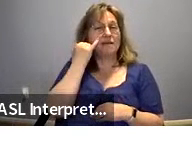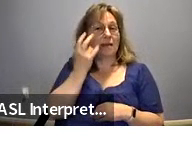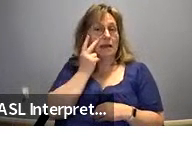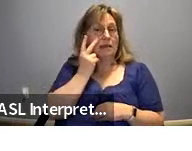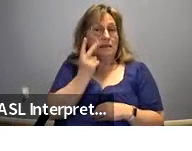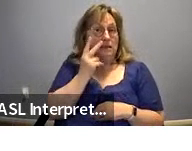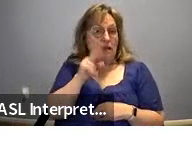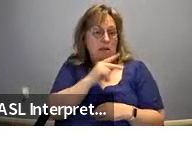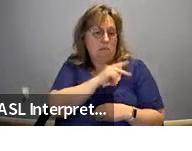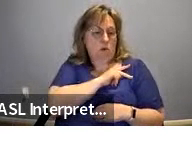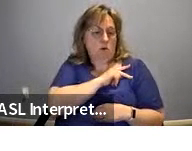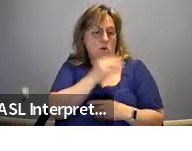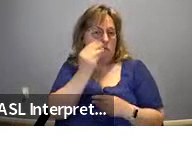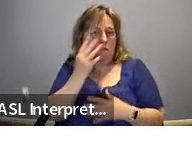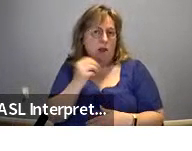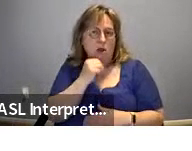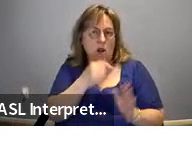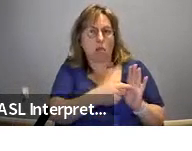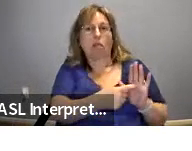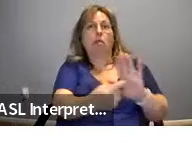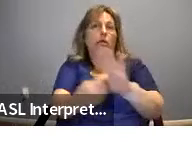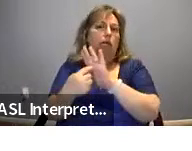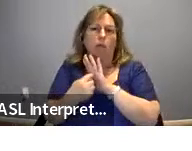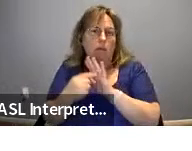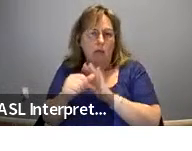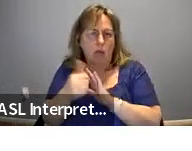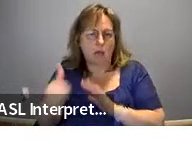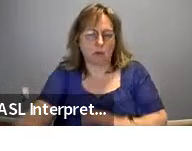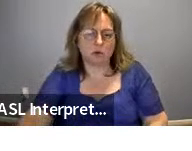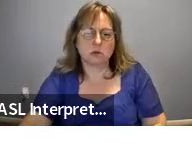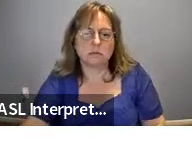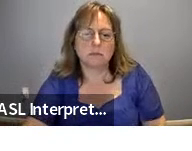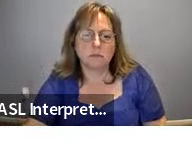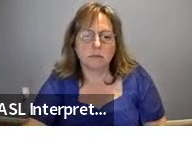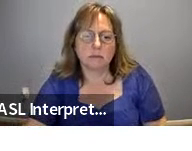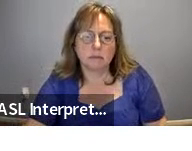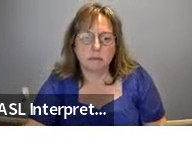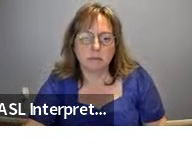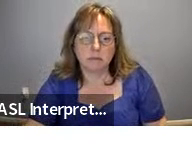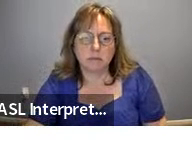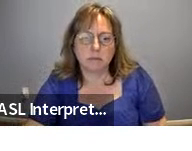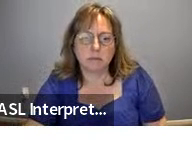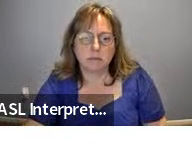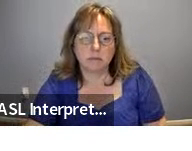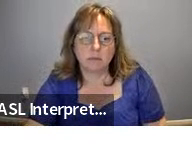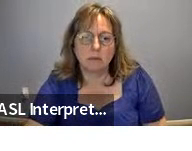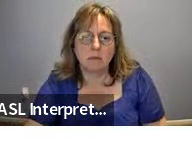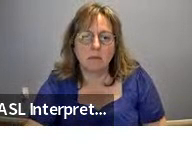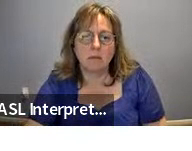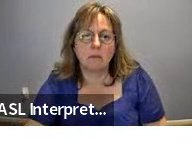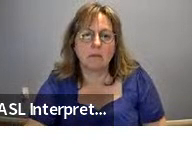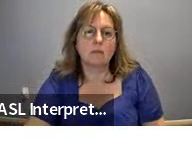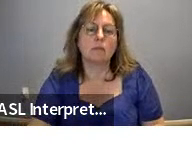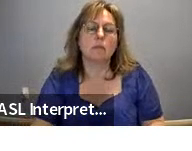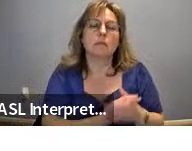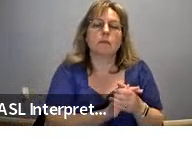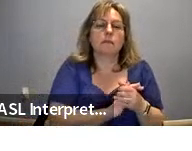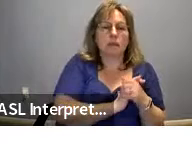information, show restraint and not exposing it to others. Set a good example within their peer group.